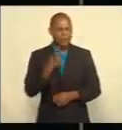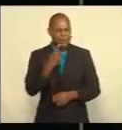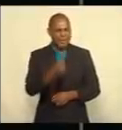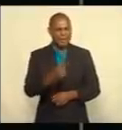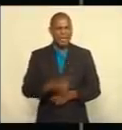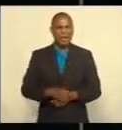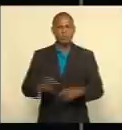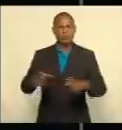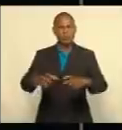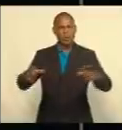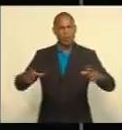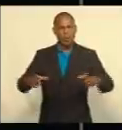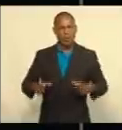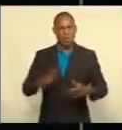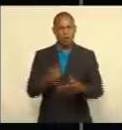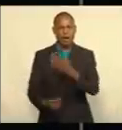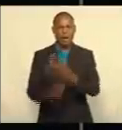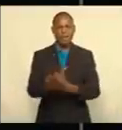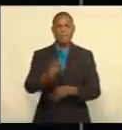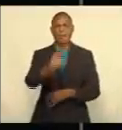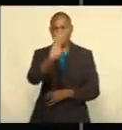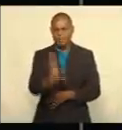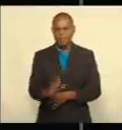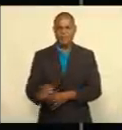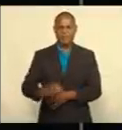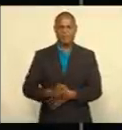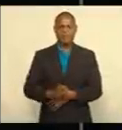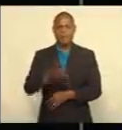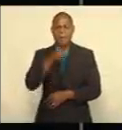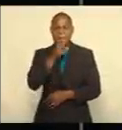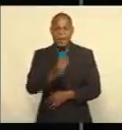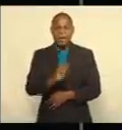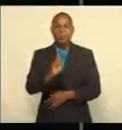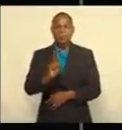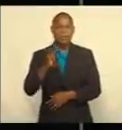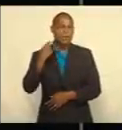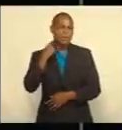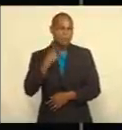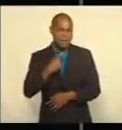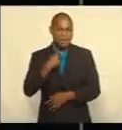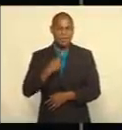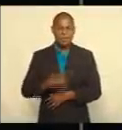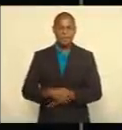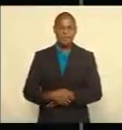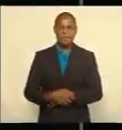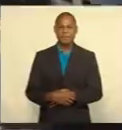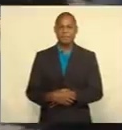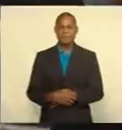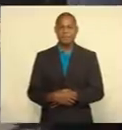in the trial of Congo national Henry Lusaka, who is alleged to have murdered Downs.